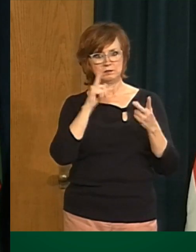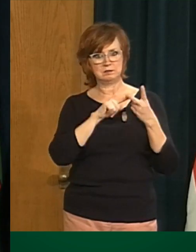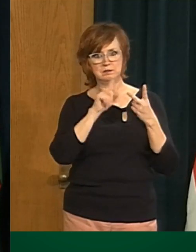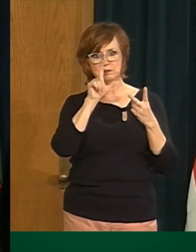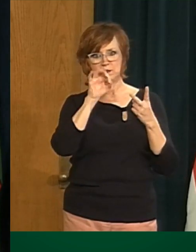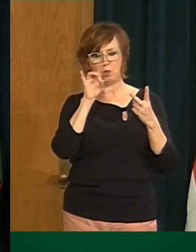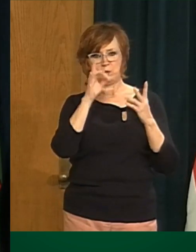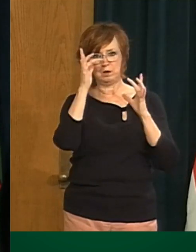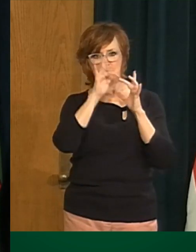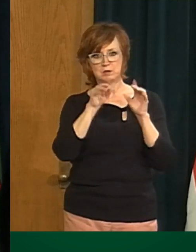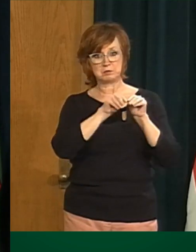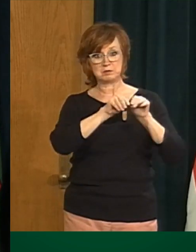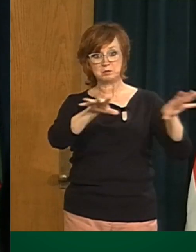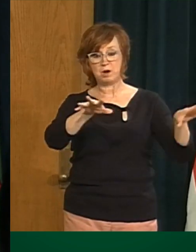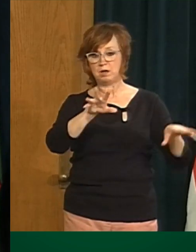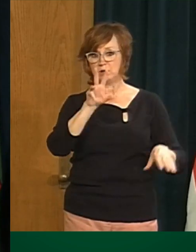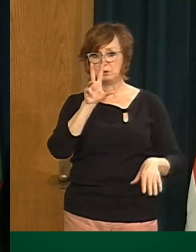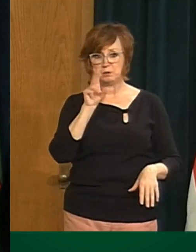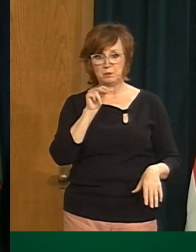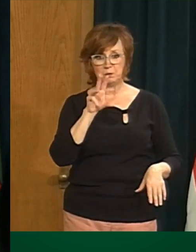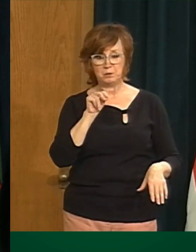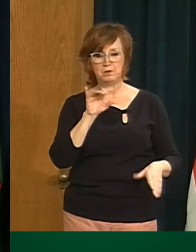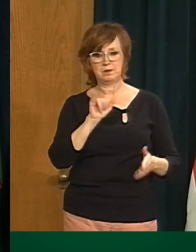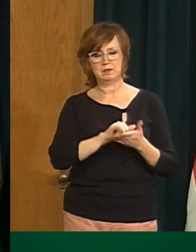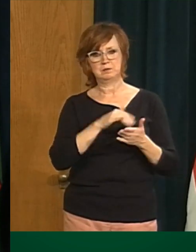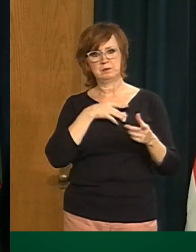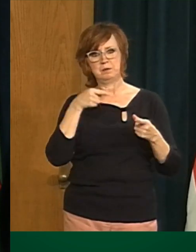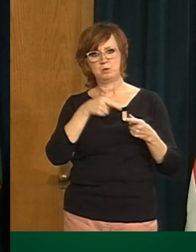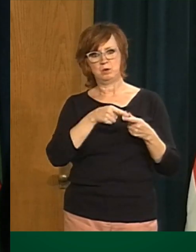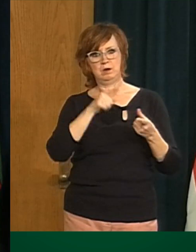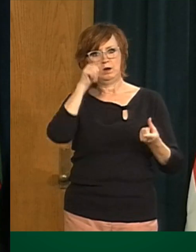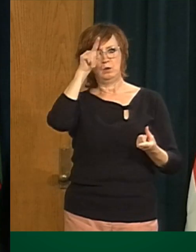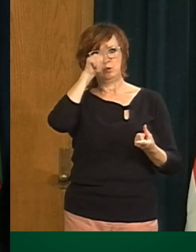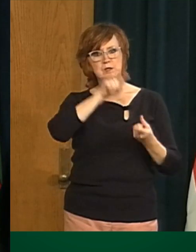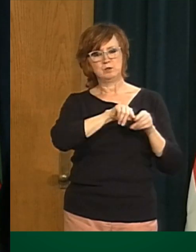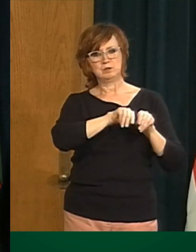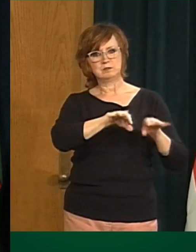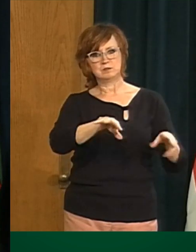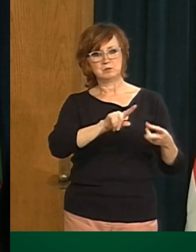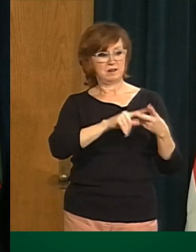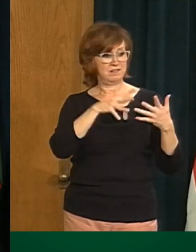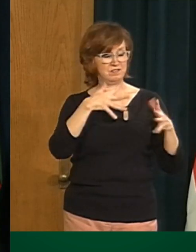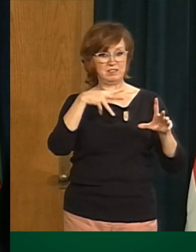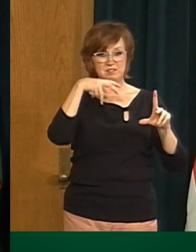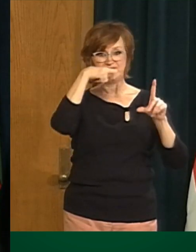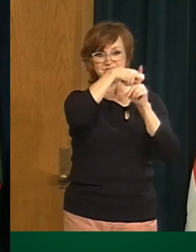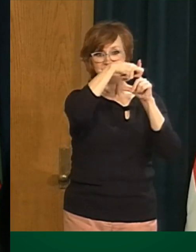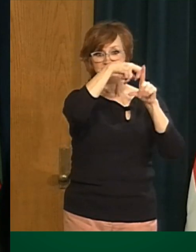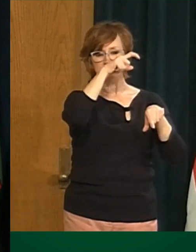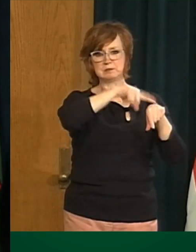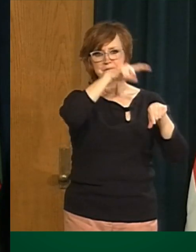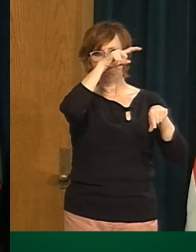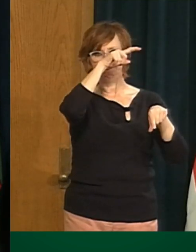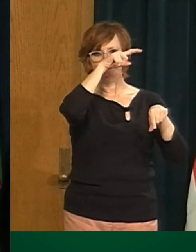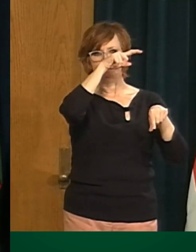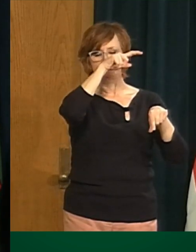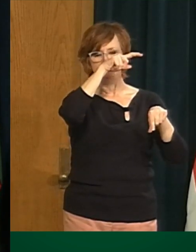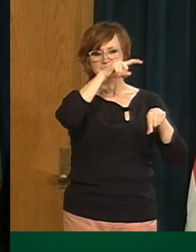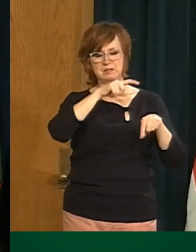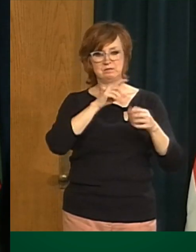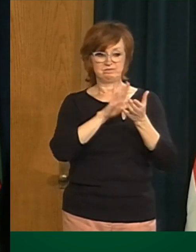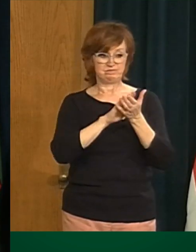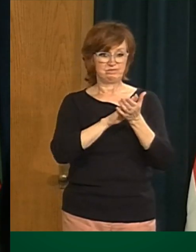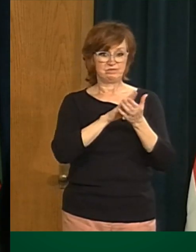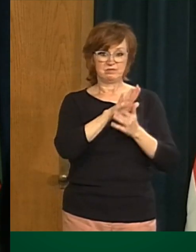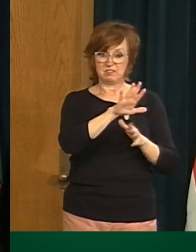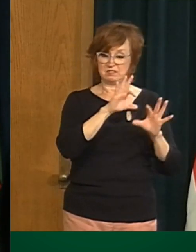manageable situation. So I commend our Saskatchewan Health Authority employees, staff, everyone that was involved in